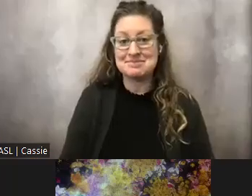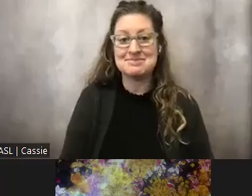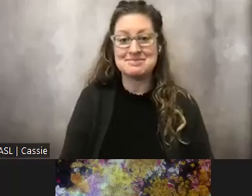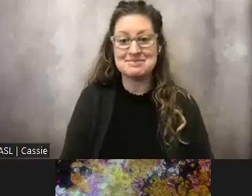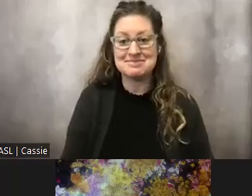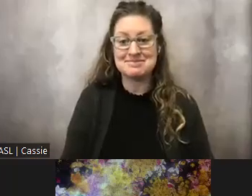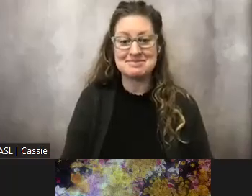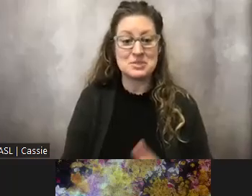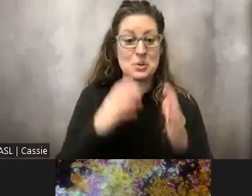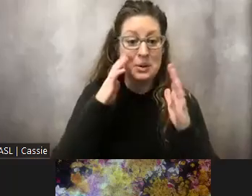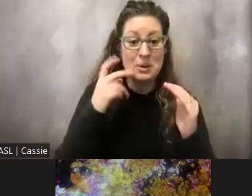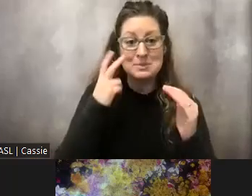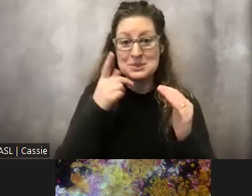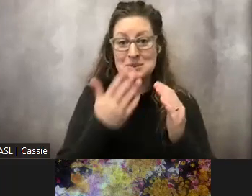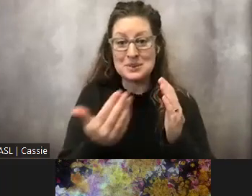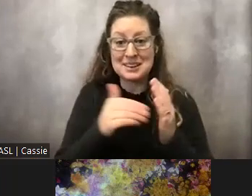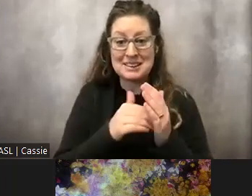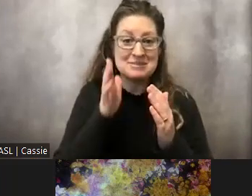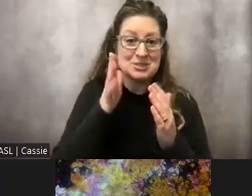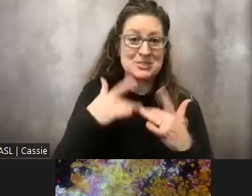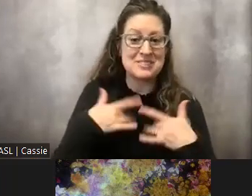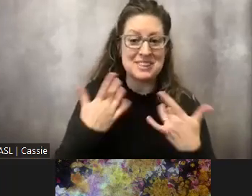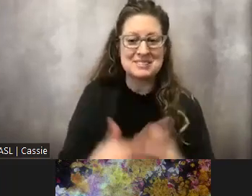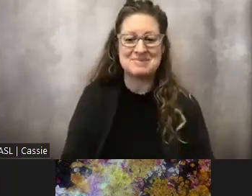our future events.